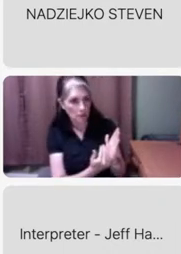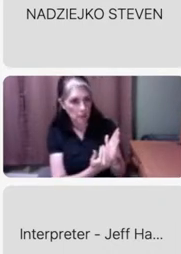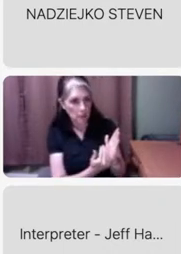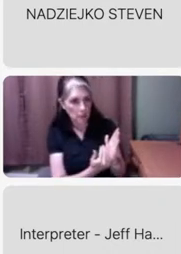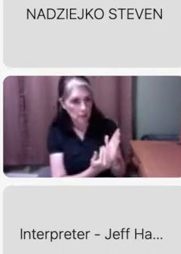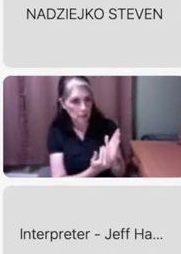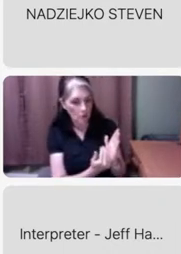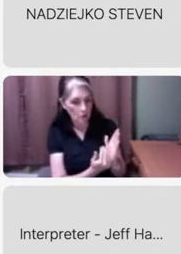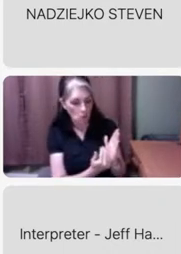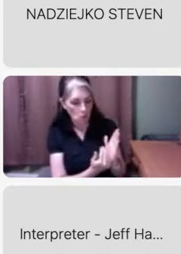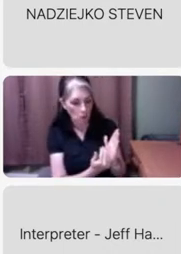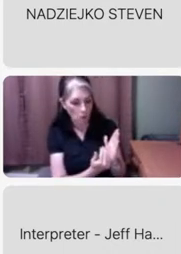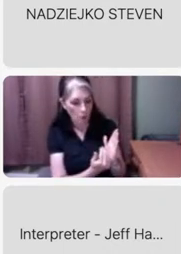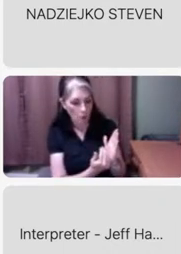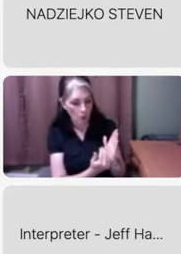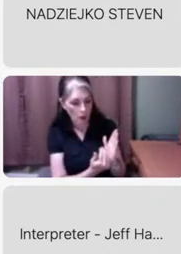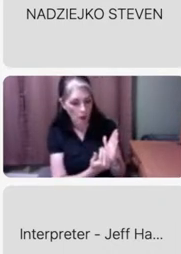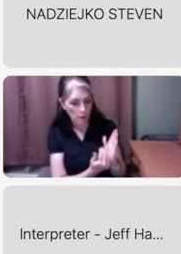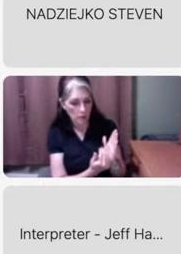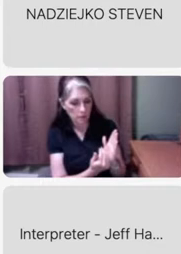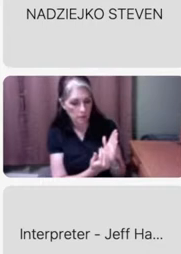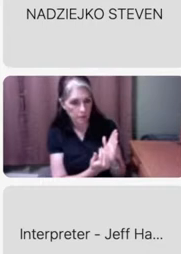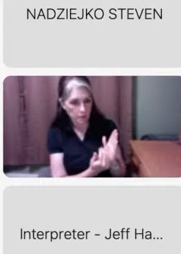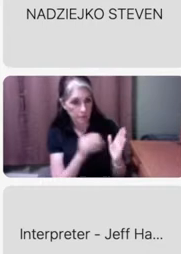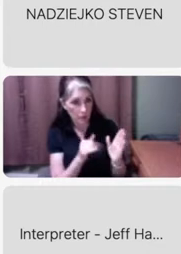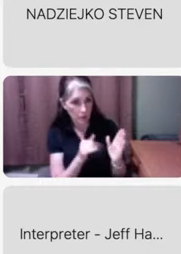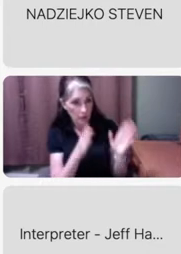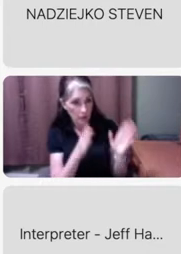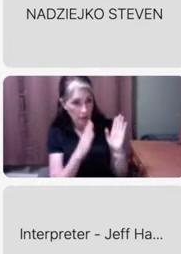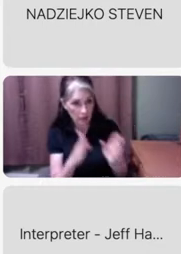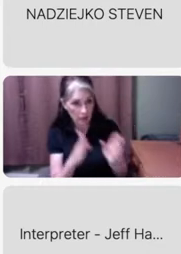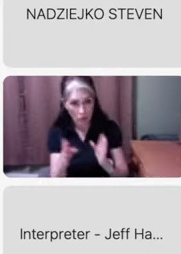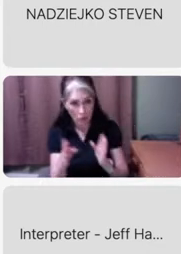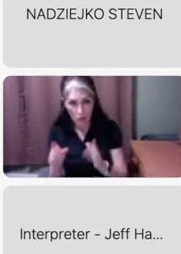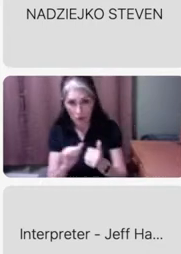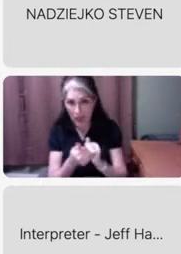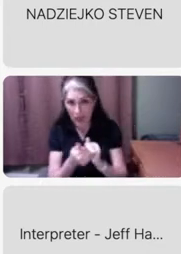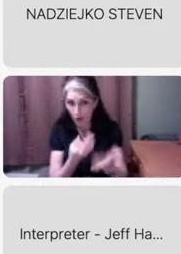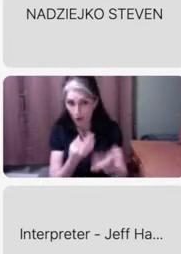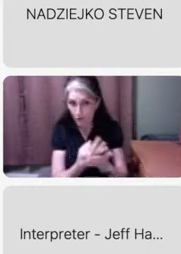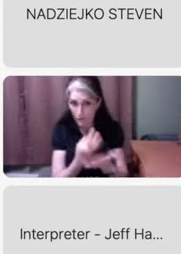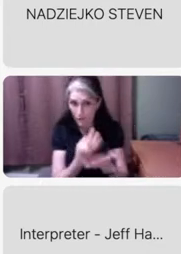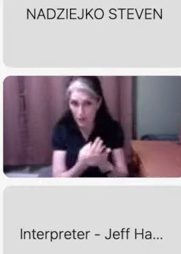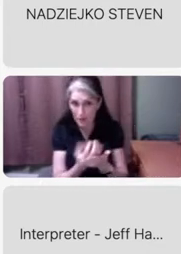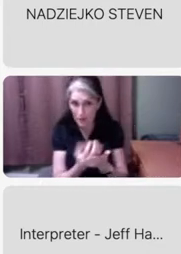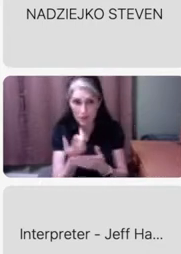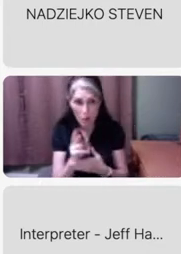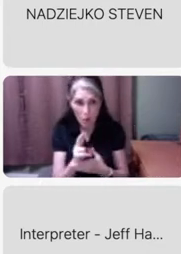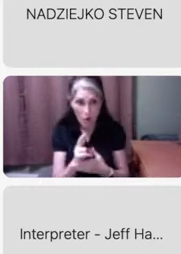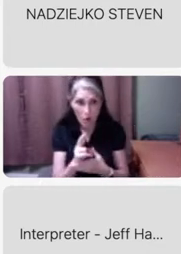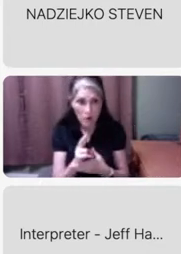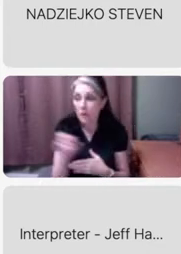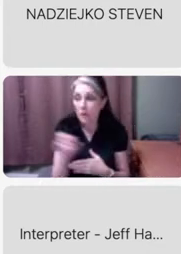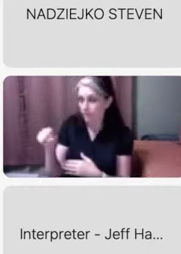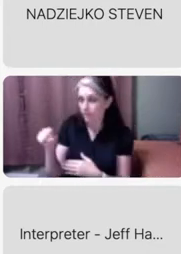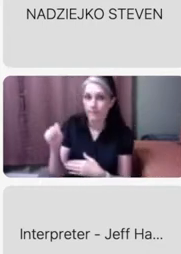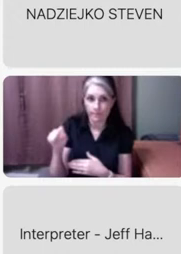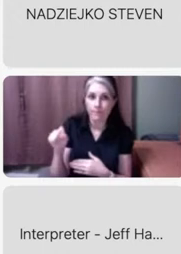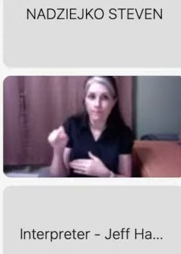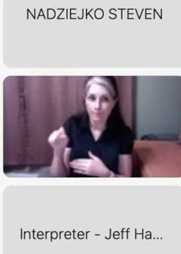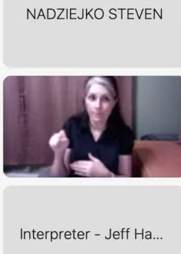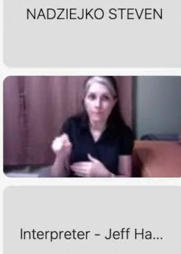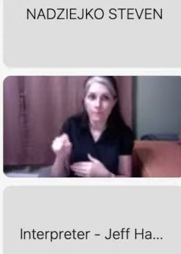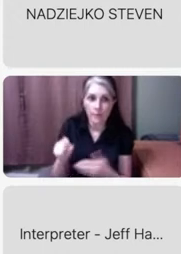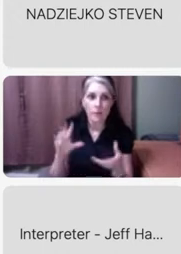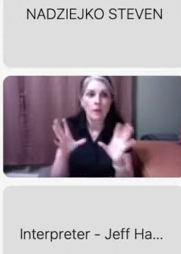um are they in order of how they're going to be funded or they're they are yes so the the the committee's put them in the